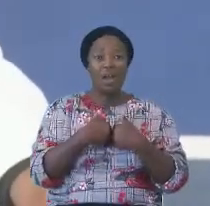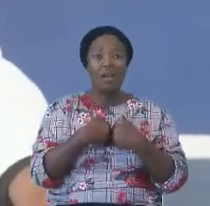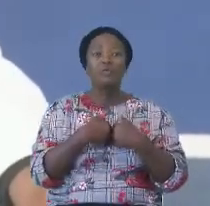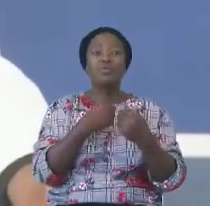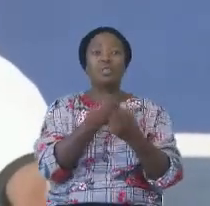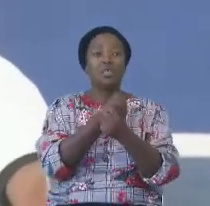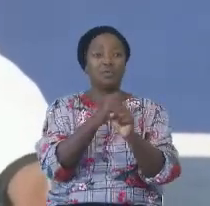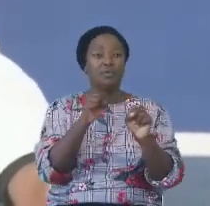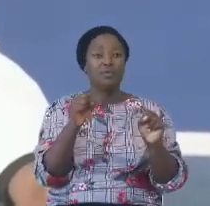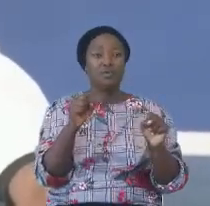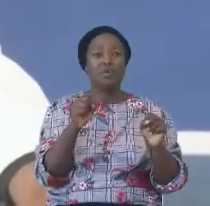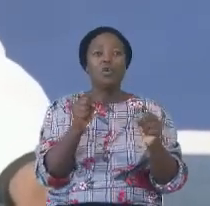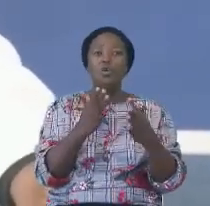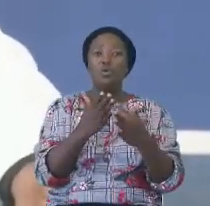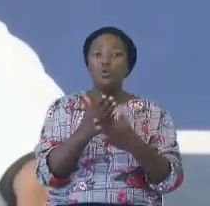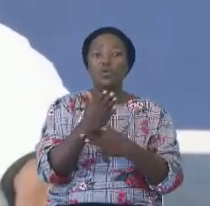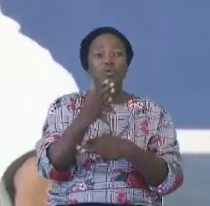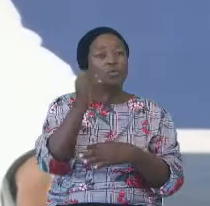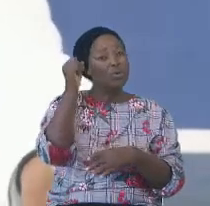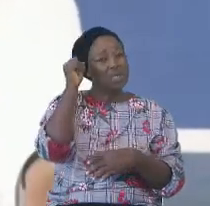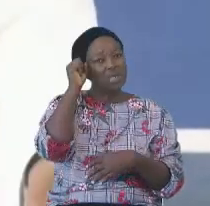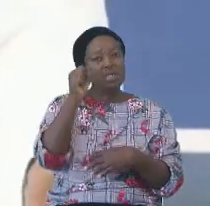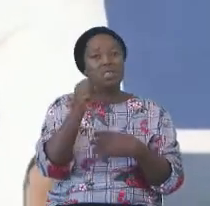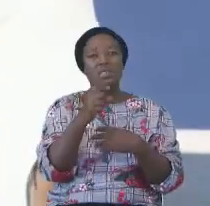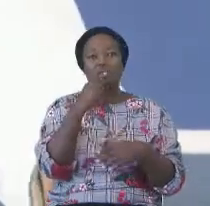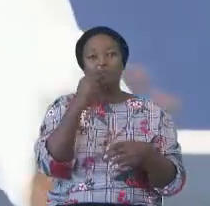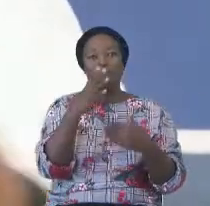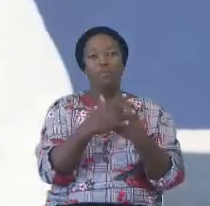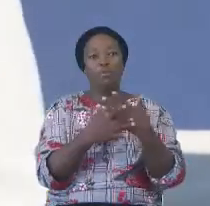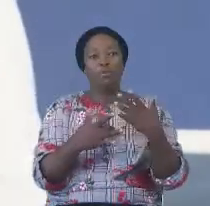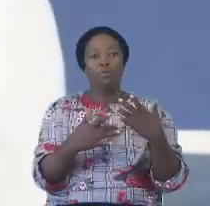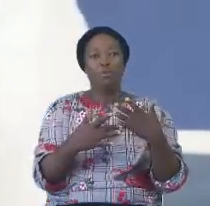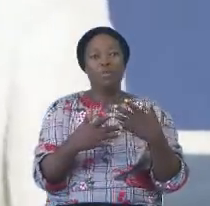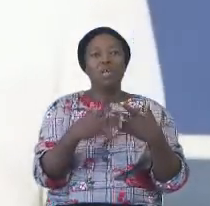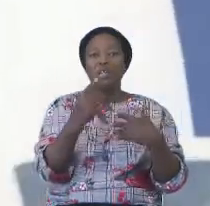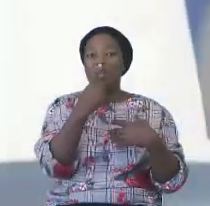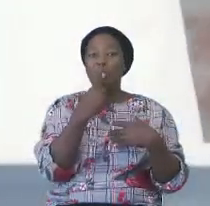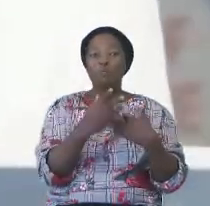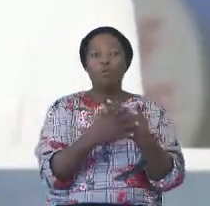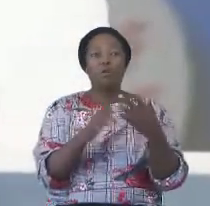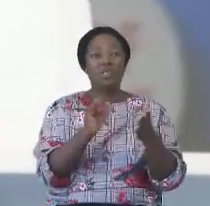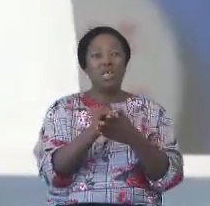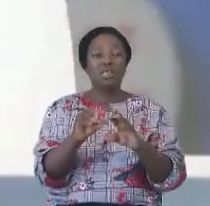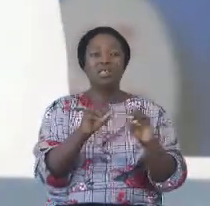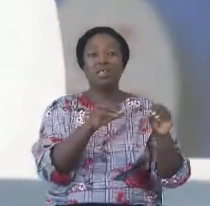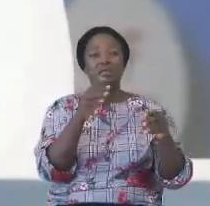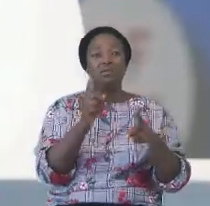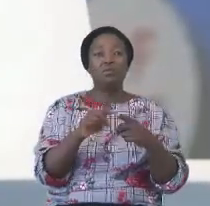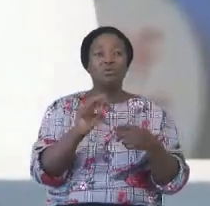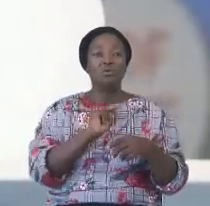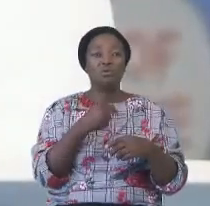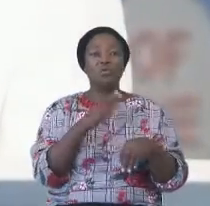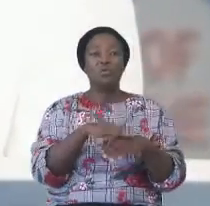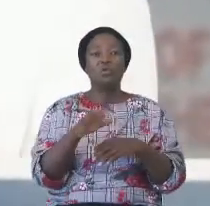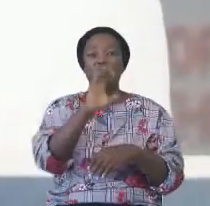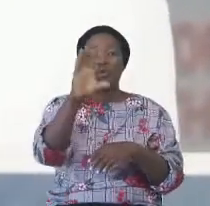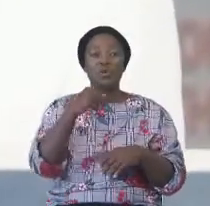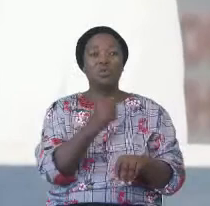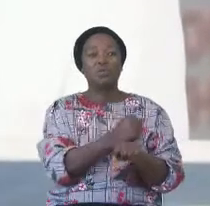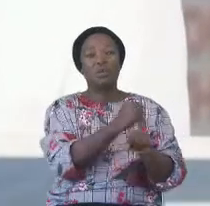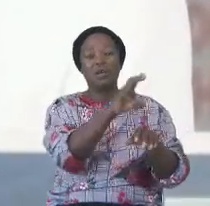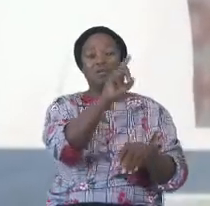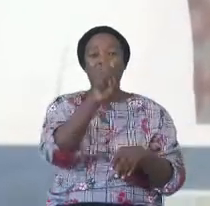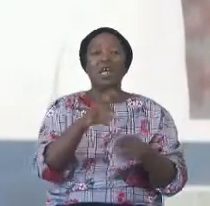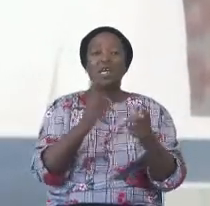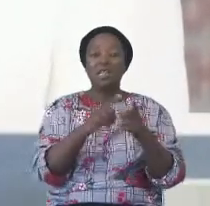time, when you come to the Lord, you have redemption through his blood. The blood is